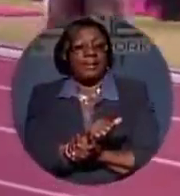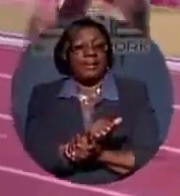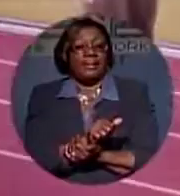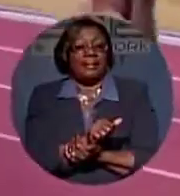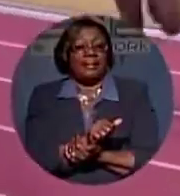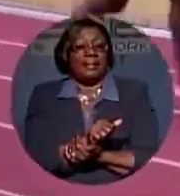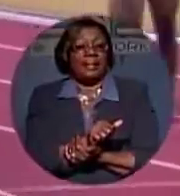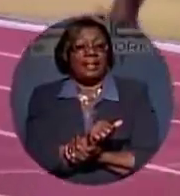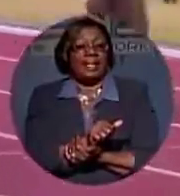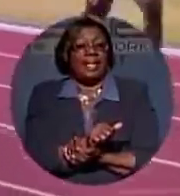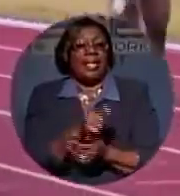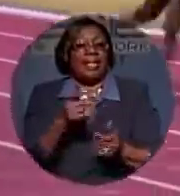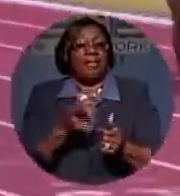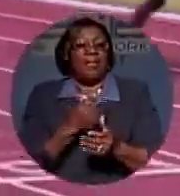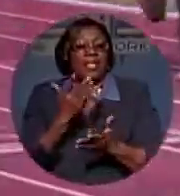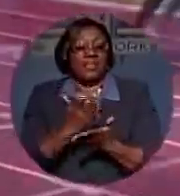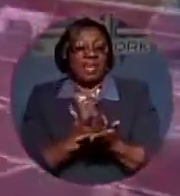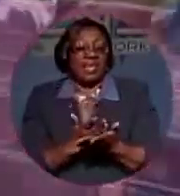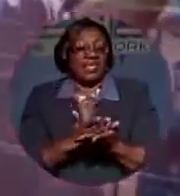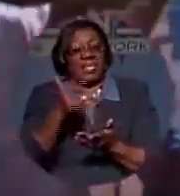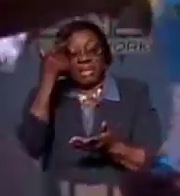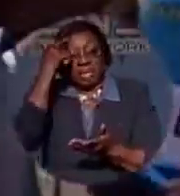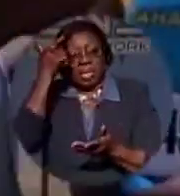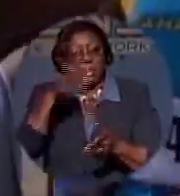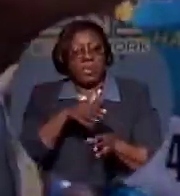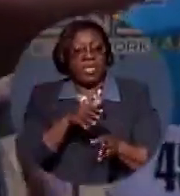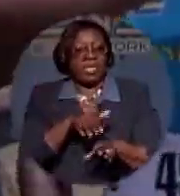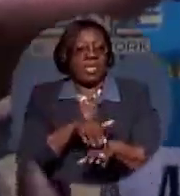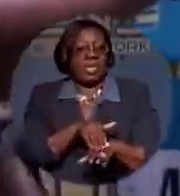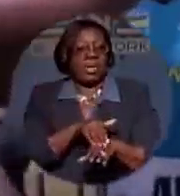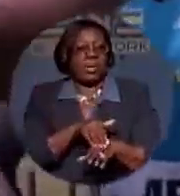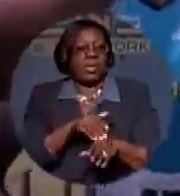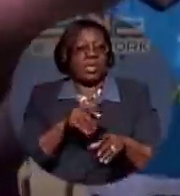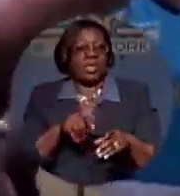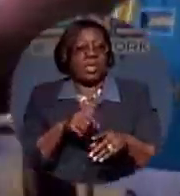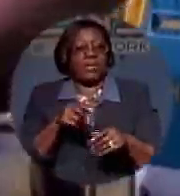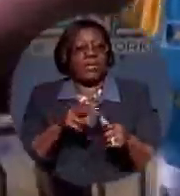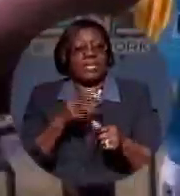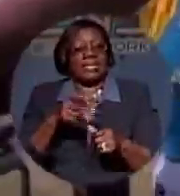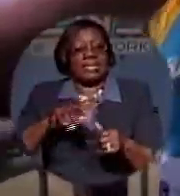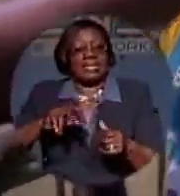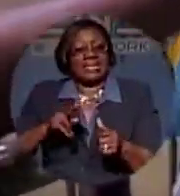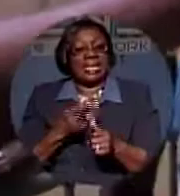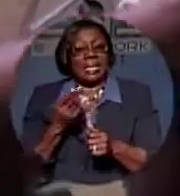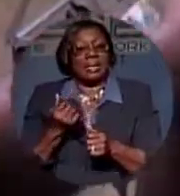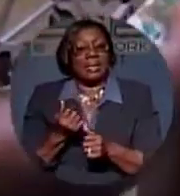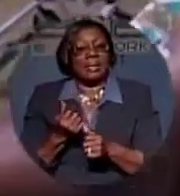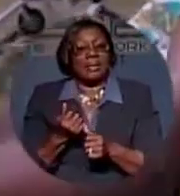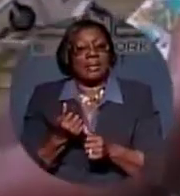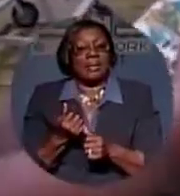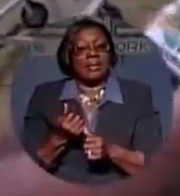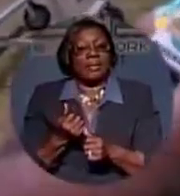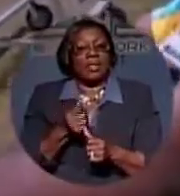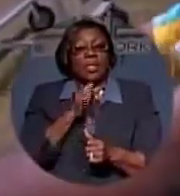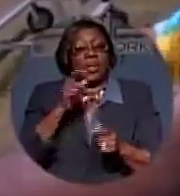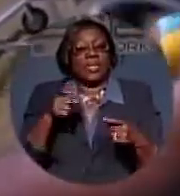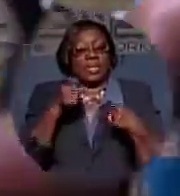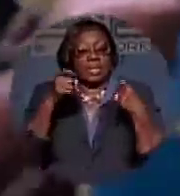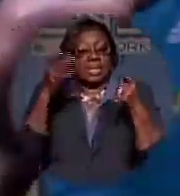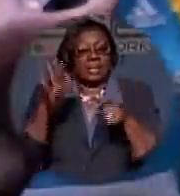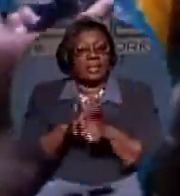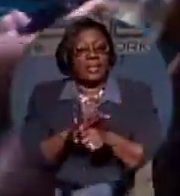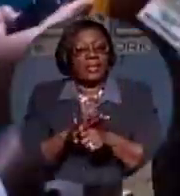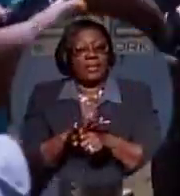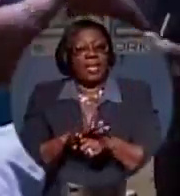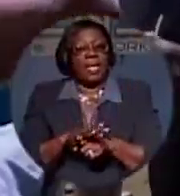Well, first leg, I thought it was strong, and I just had to get out and hit the second leg so we could be successful.